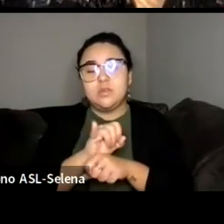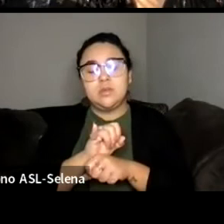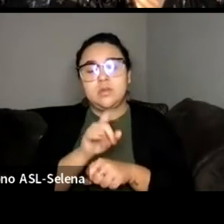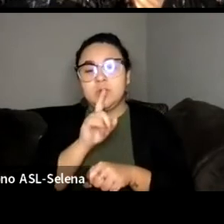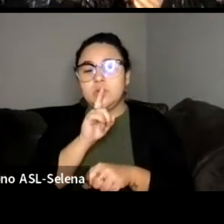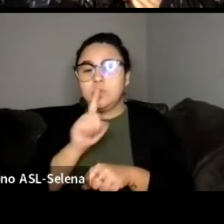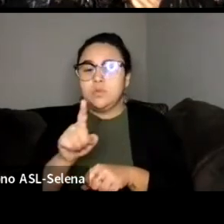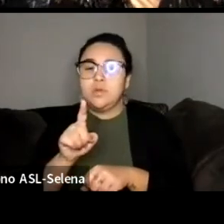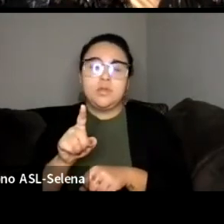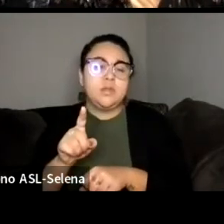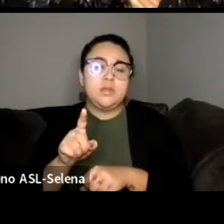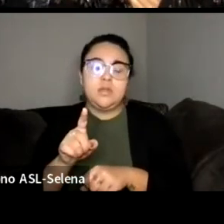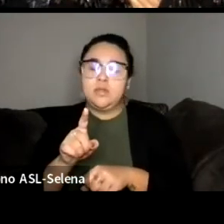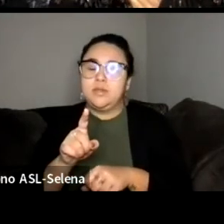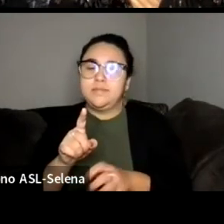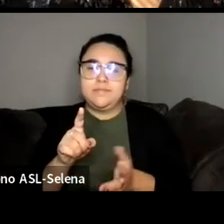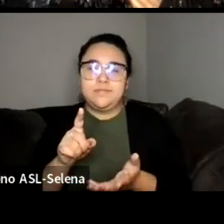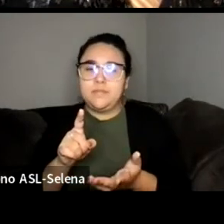So lifting up those voices,